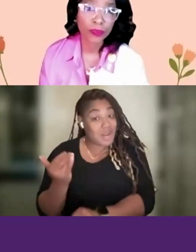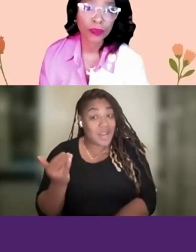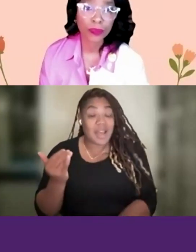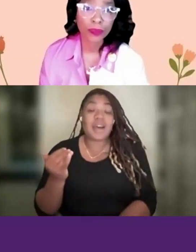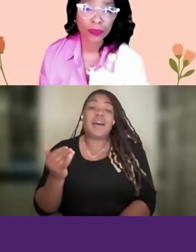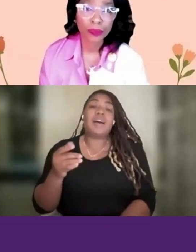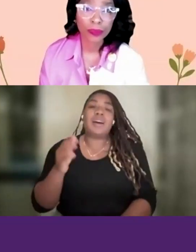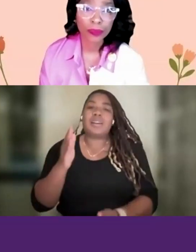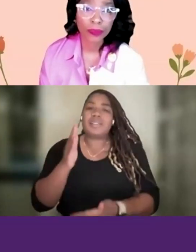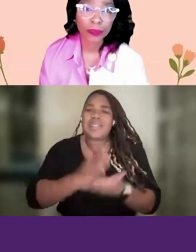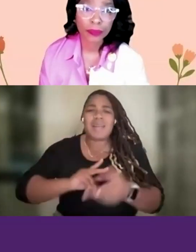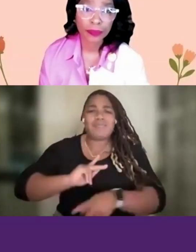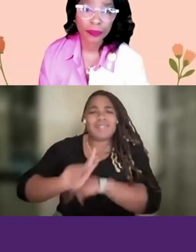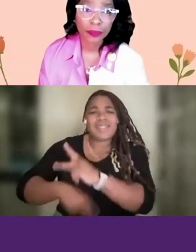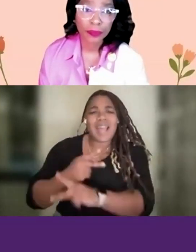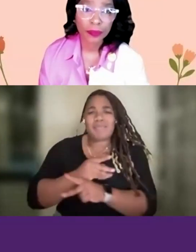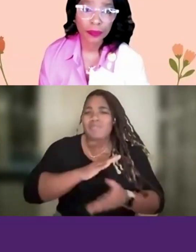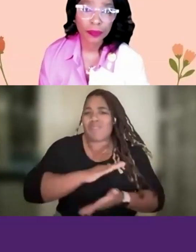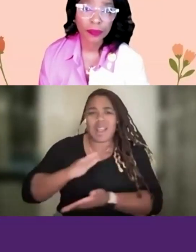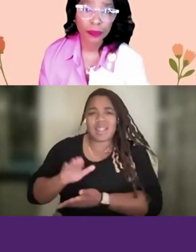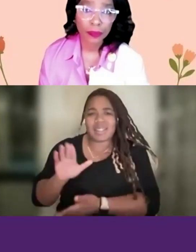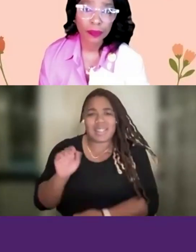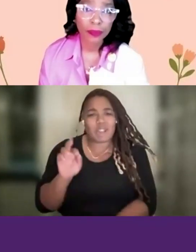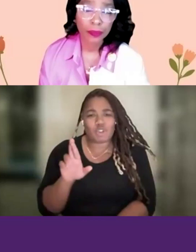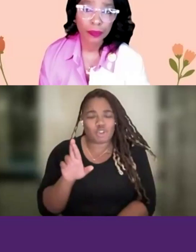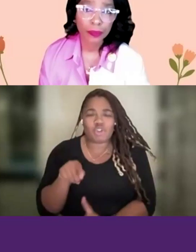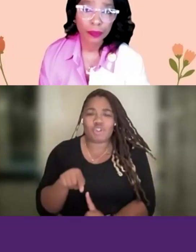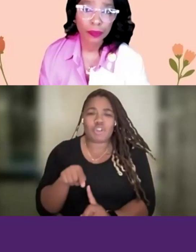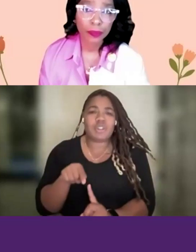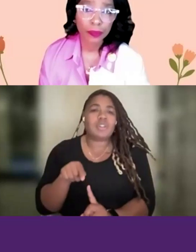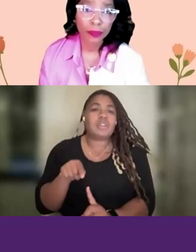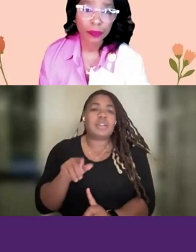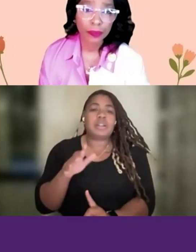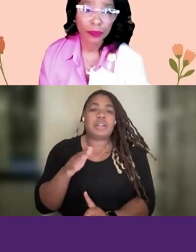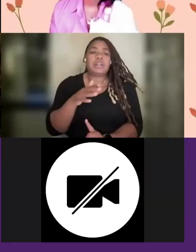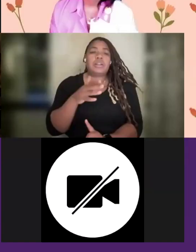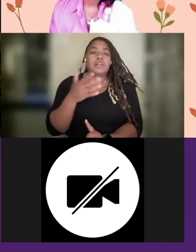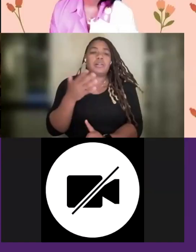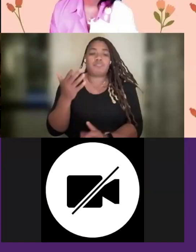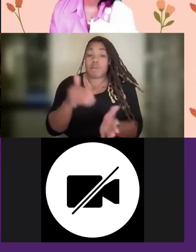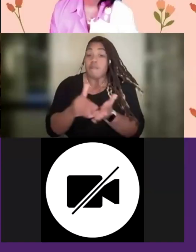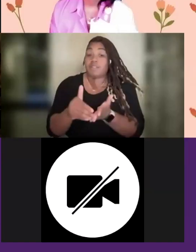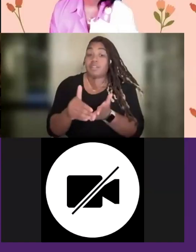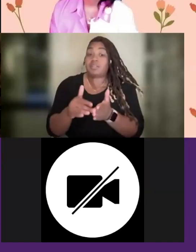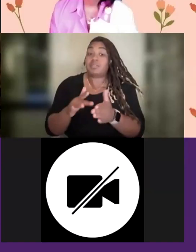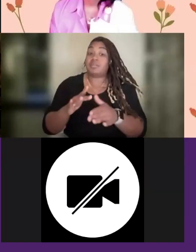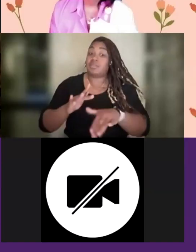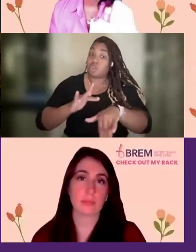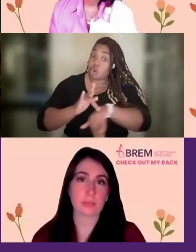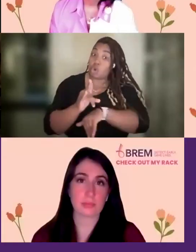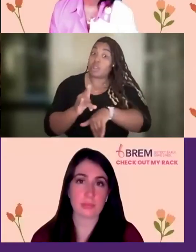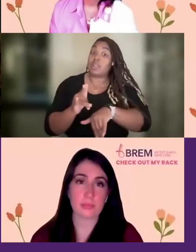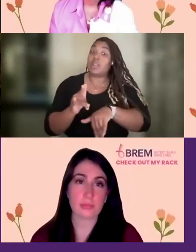some types of breast cancer that we can, which is actually a lot of times early, very curable breast